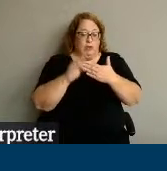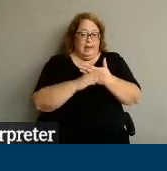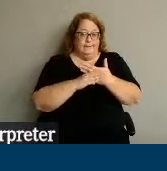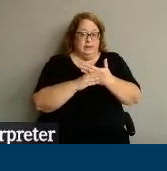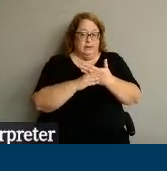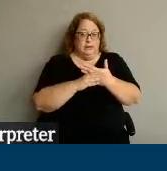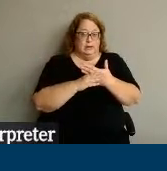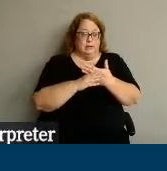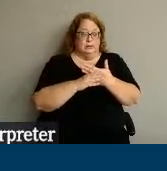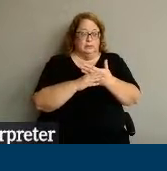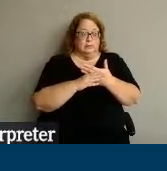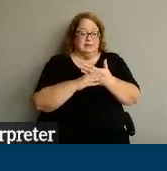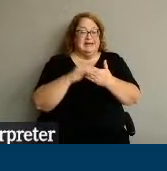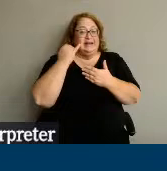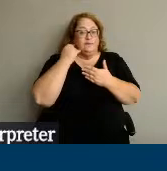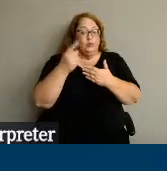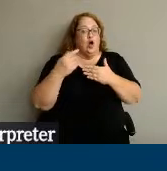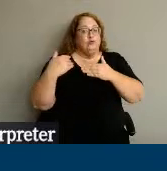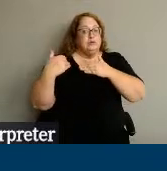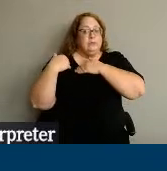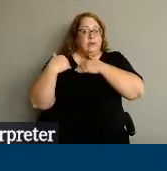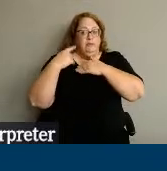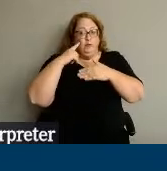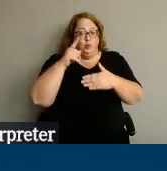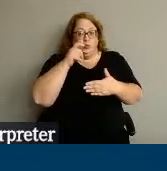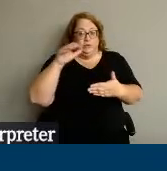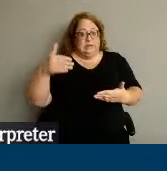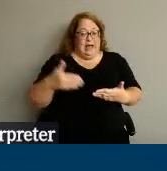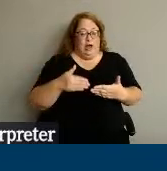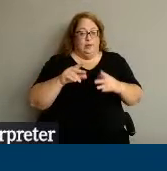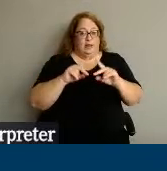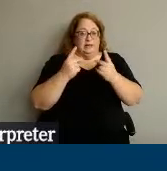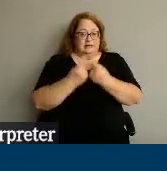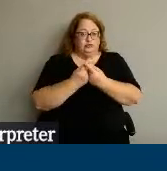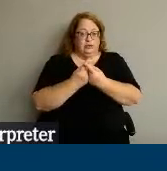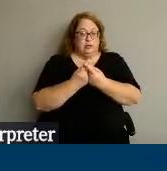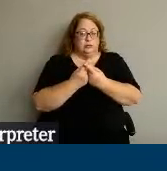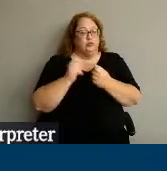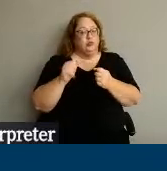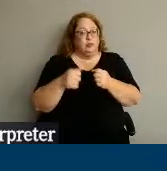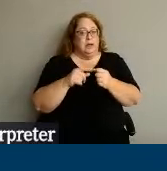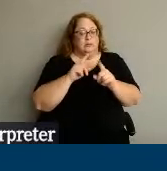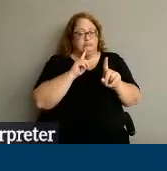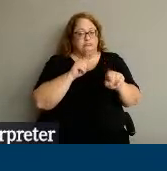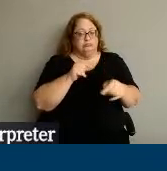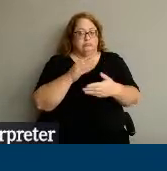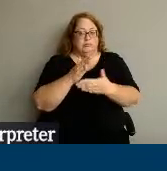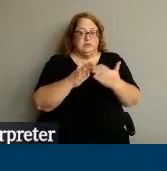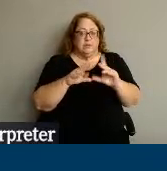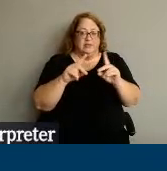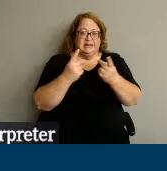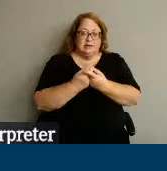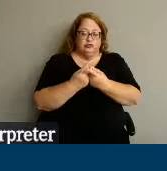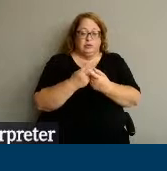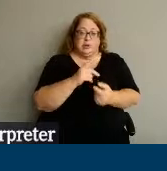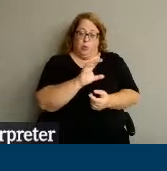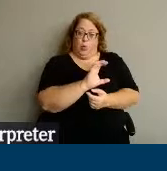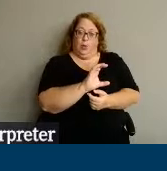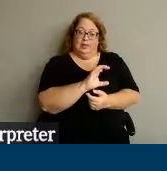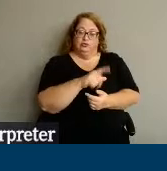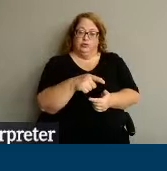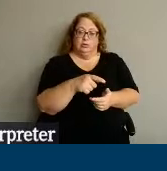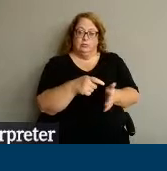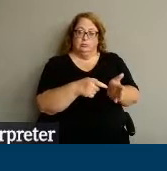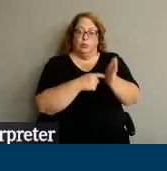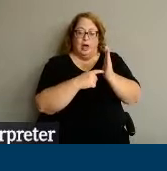you are the responsible party for who is hired by this district, you can mandate, some of the districts in the coalition do mandate that their